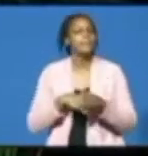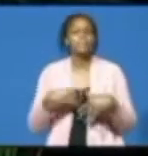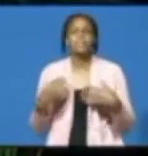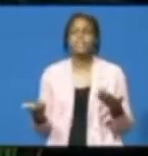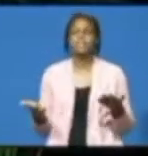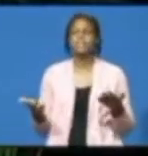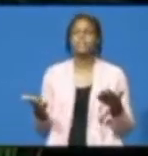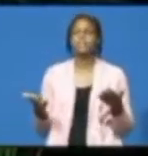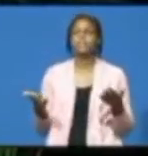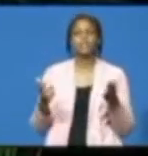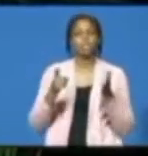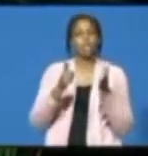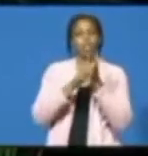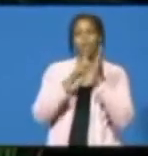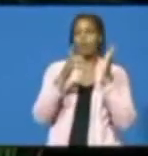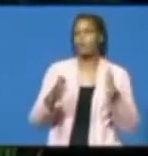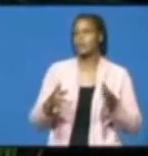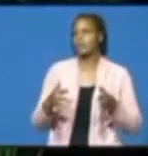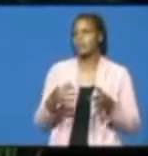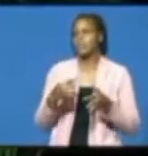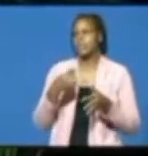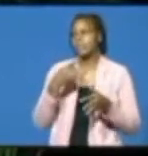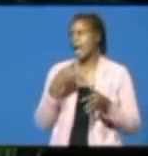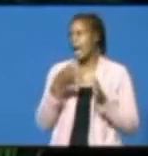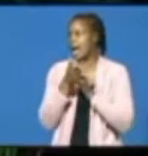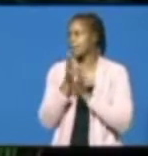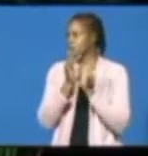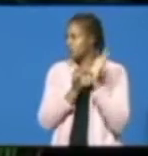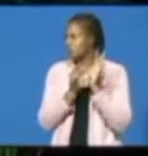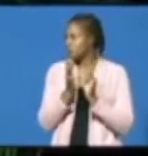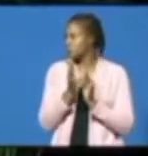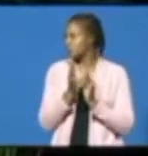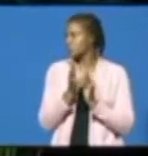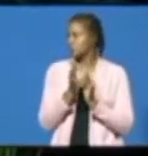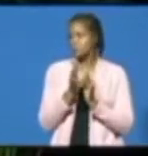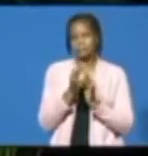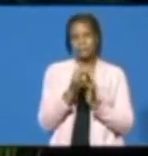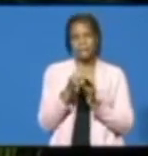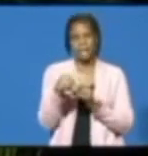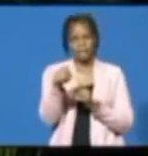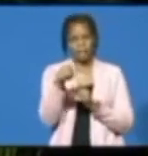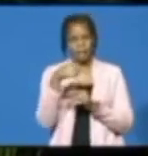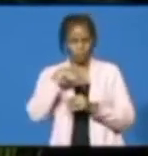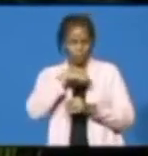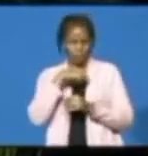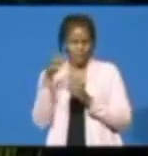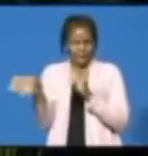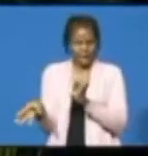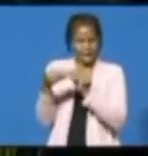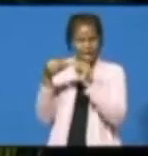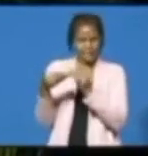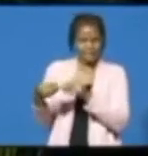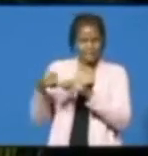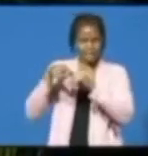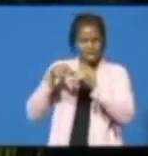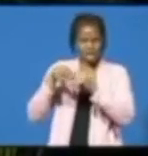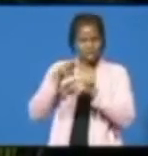As a lawyer did to Jesus, then you throw in the salt of